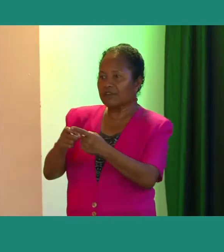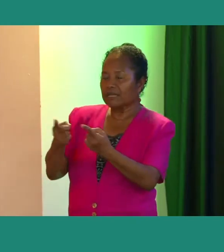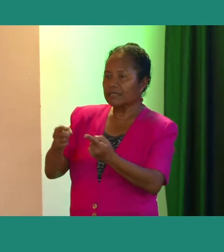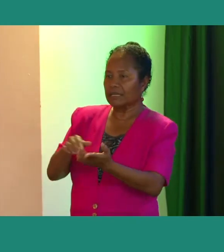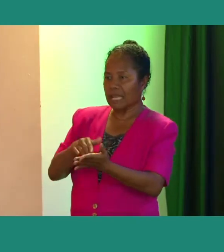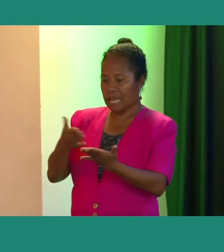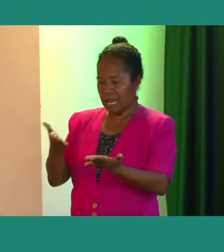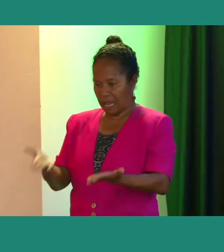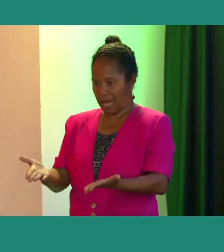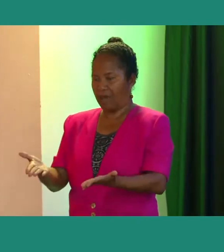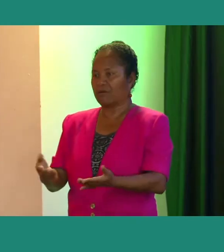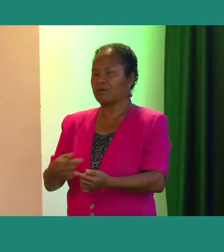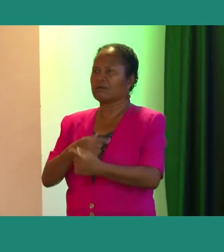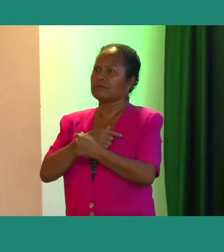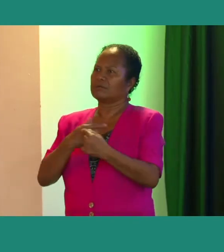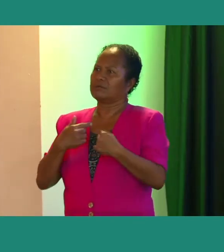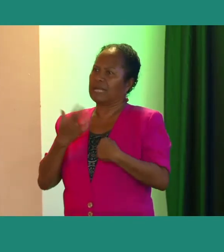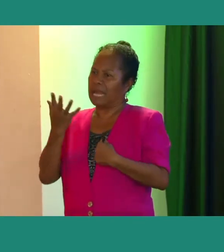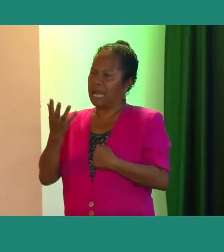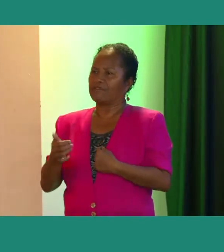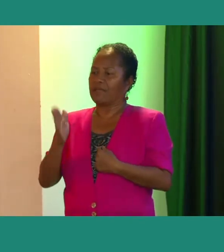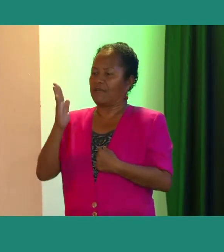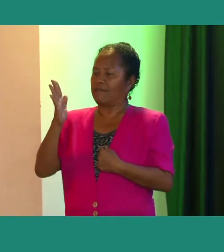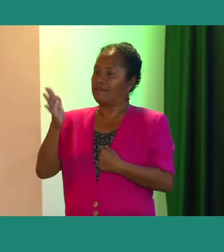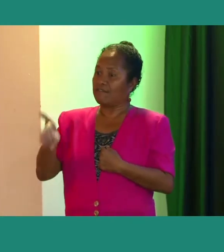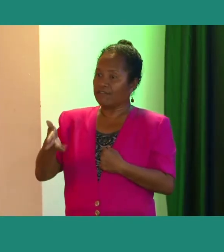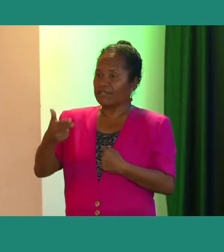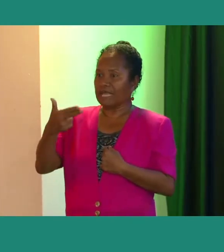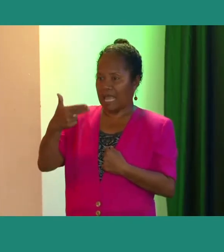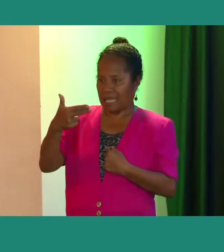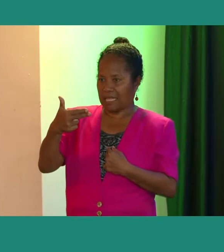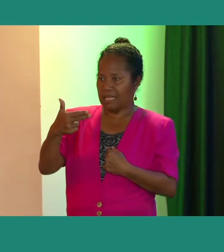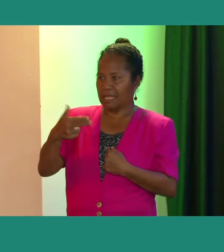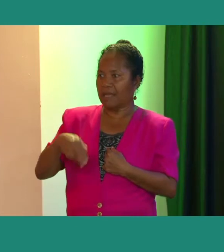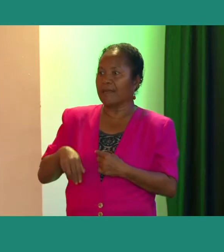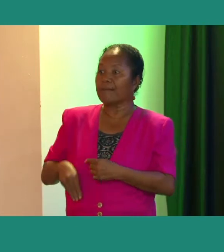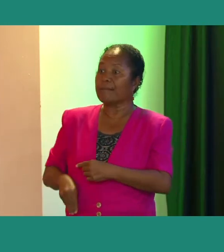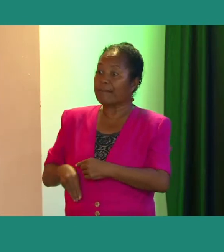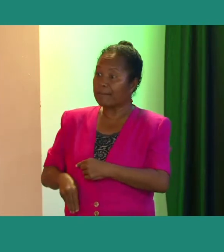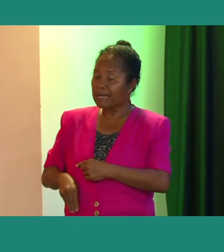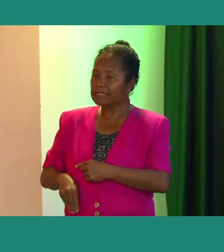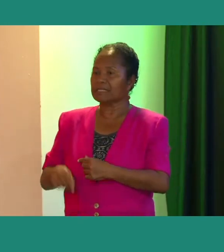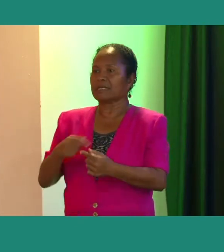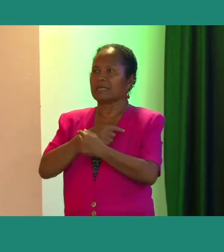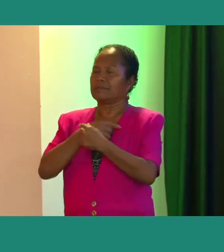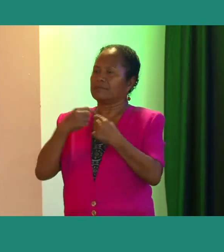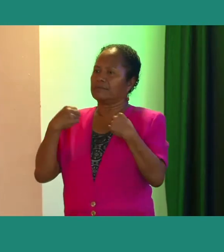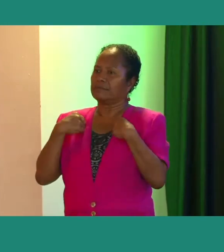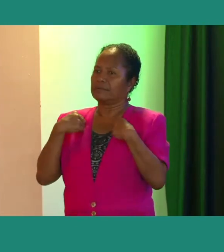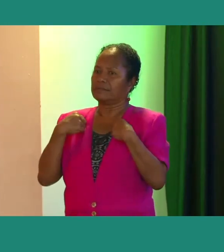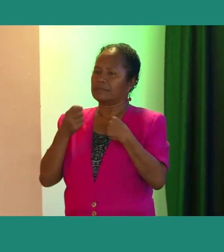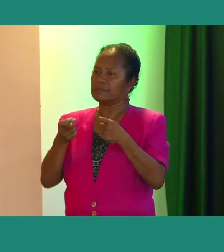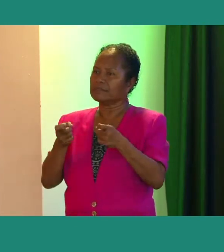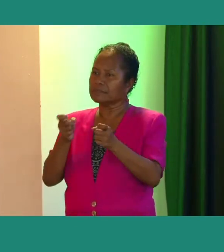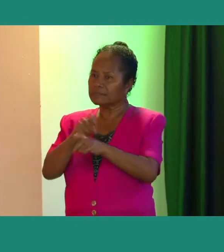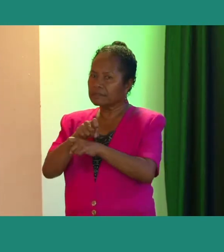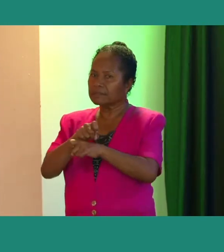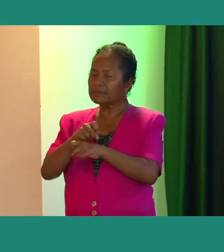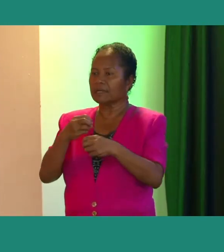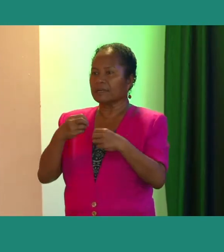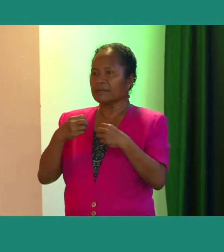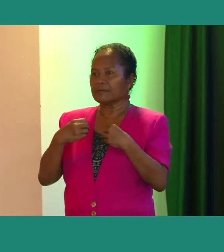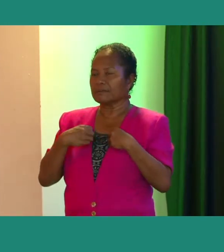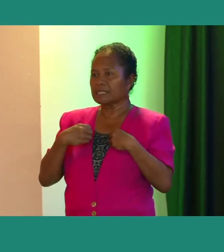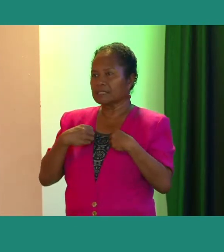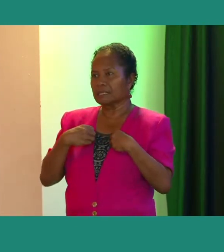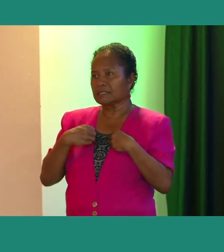currently we have 58 members, and we were formed by the business community